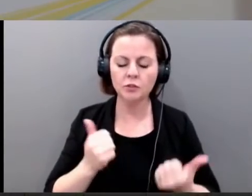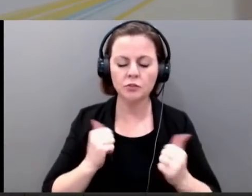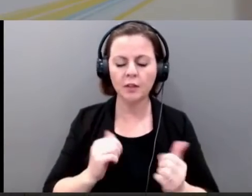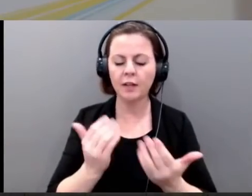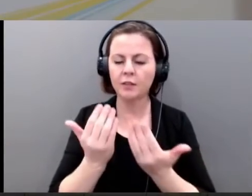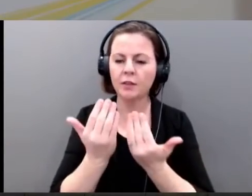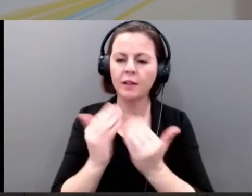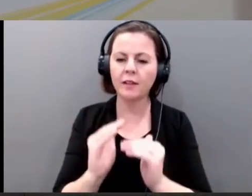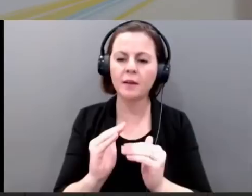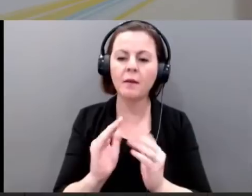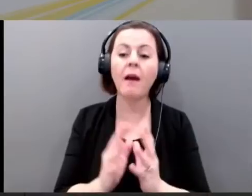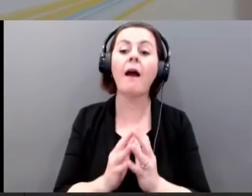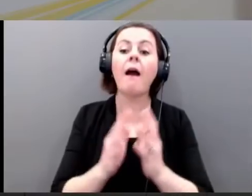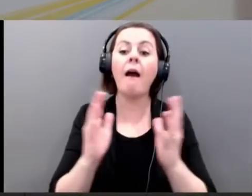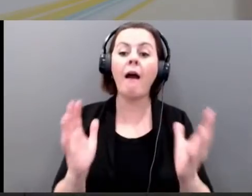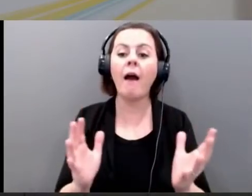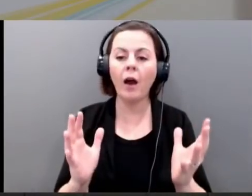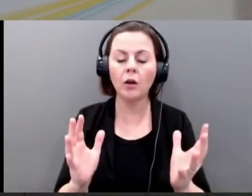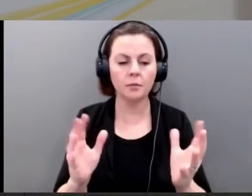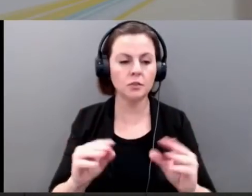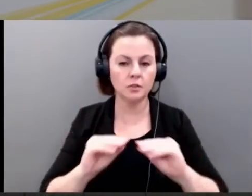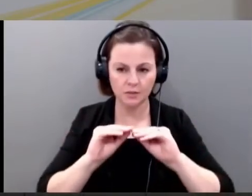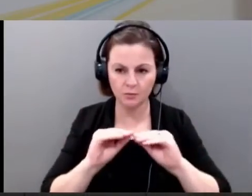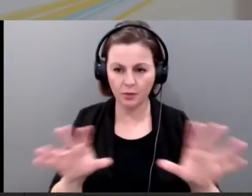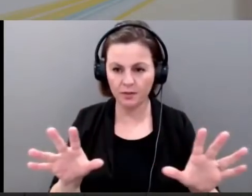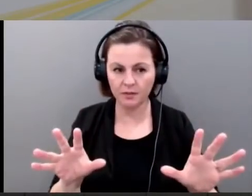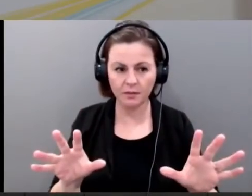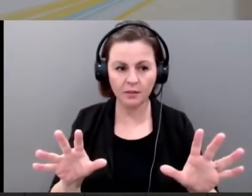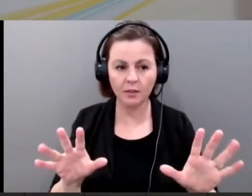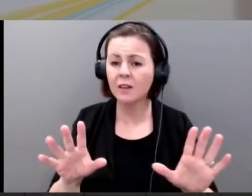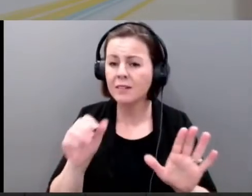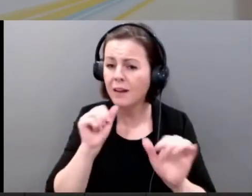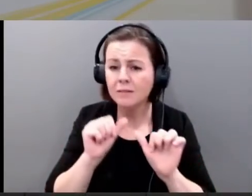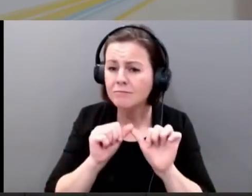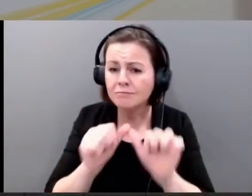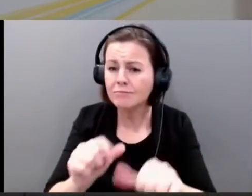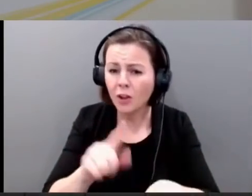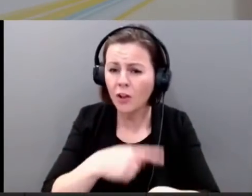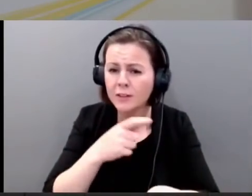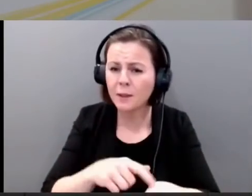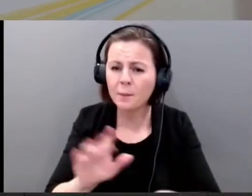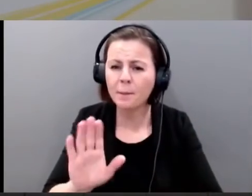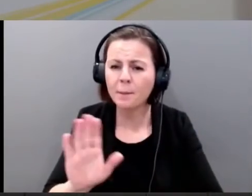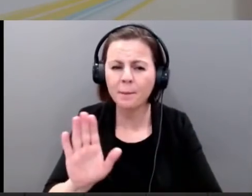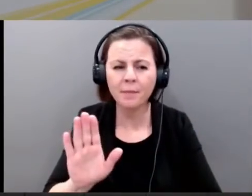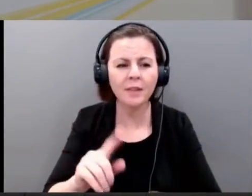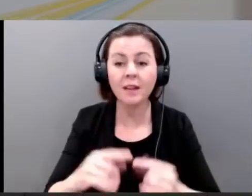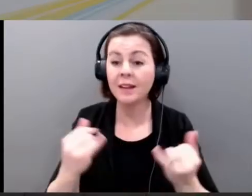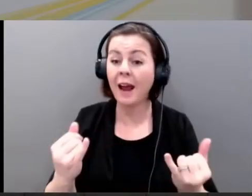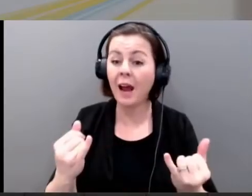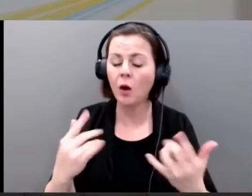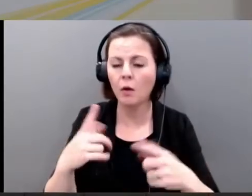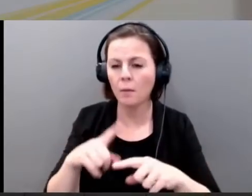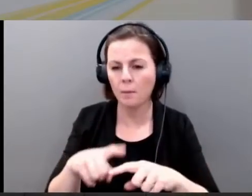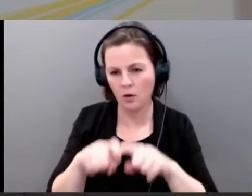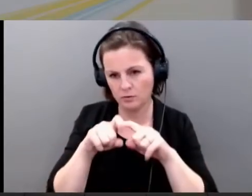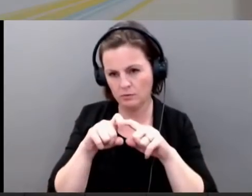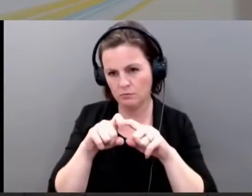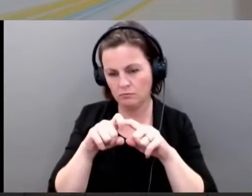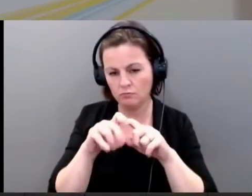and spread of COVID-19. And we're not talking for a long time. I think I said earlier, it's a pause. Let's see if